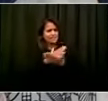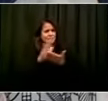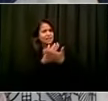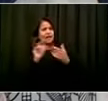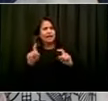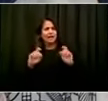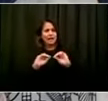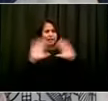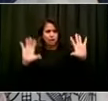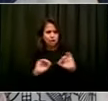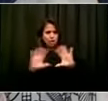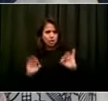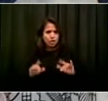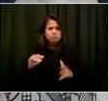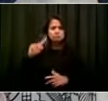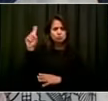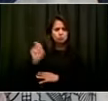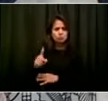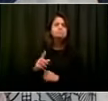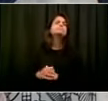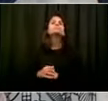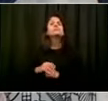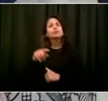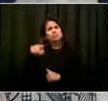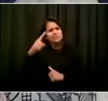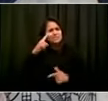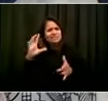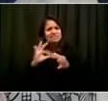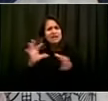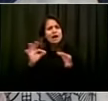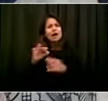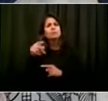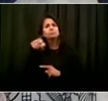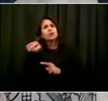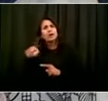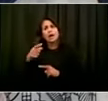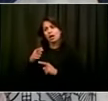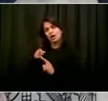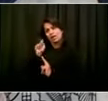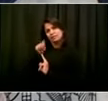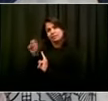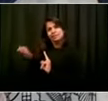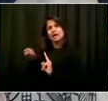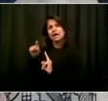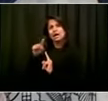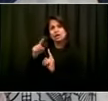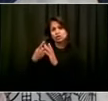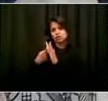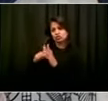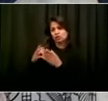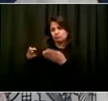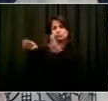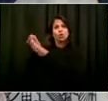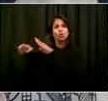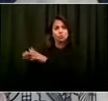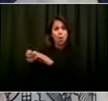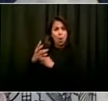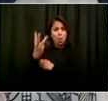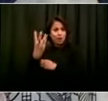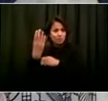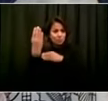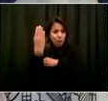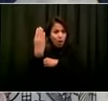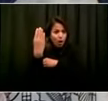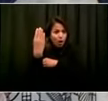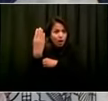shutdown as of Wednesday morning, because what we all thought we just heard Governor Cuomo saying was that he was not going to authorize the shutdown